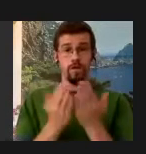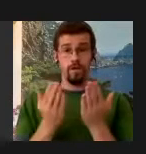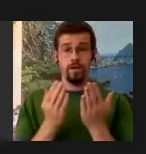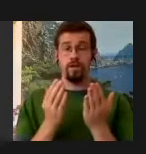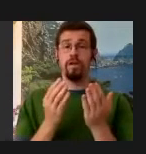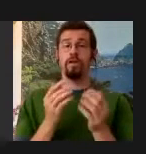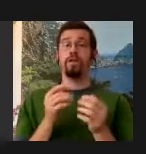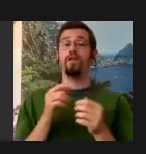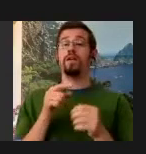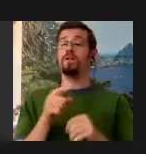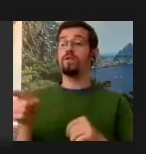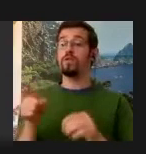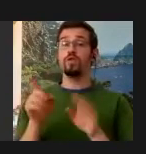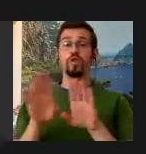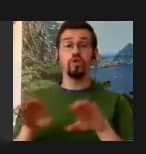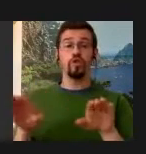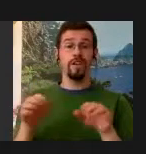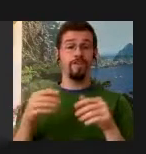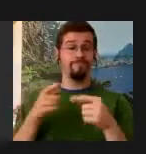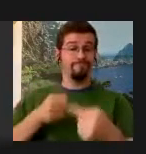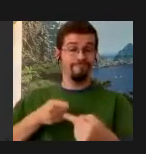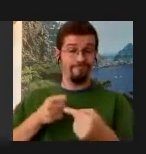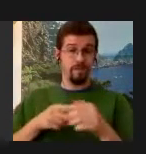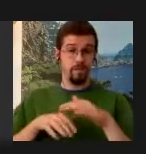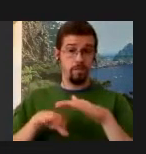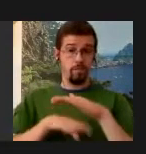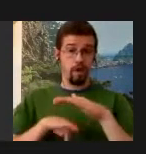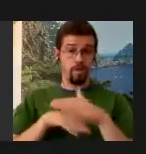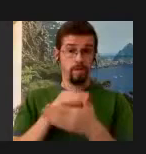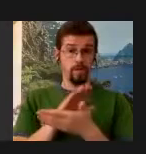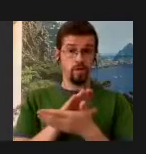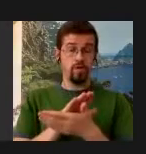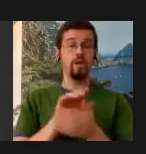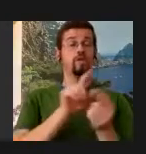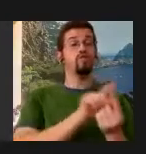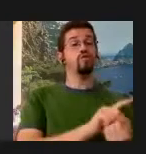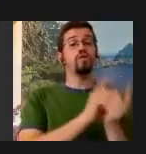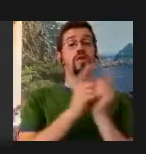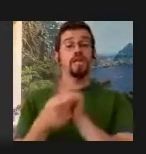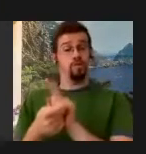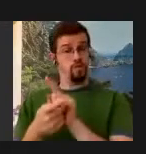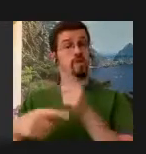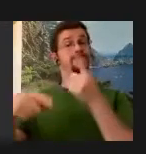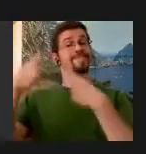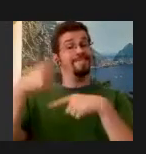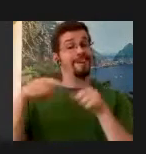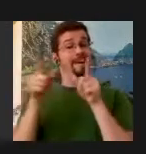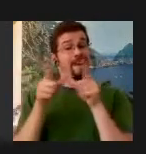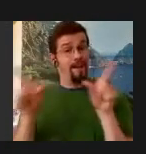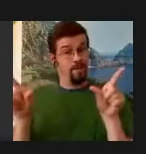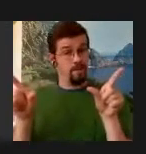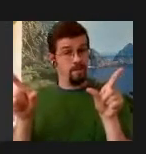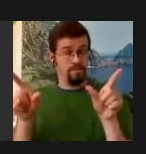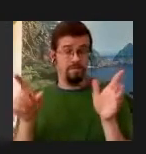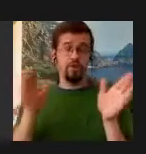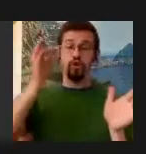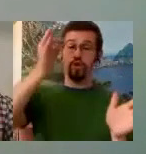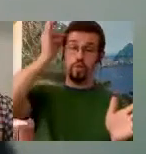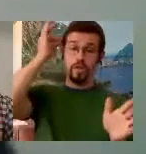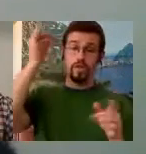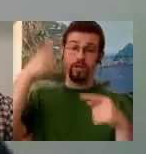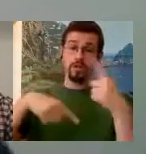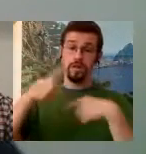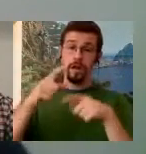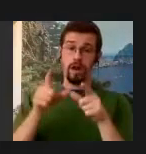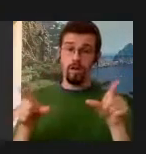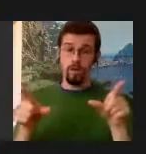they are having in the primary school and translate them into sign language, Tunisian sign language,